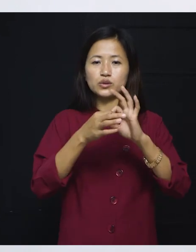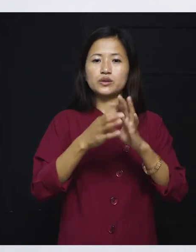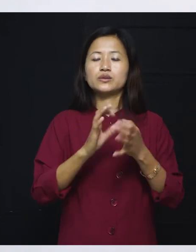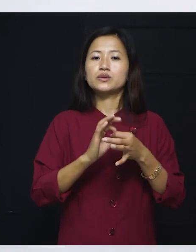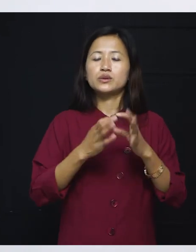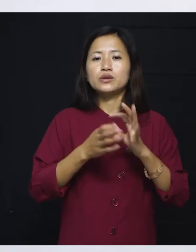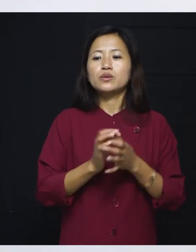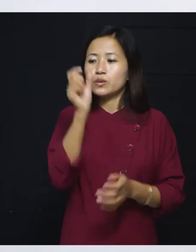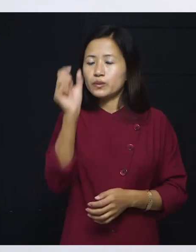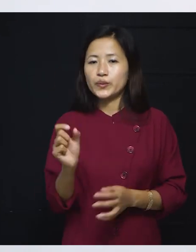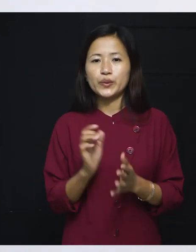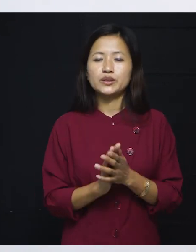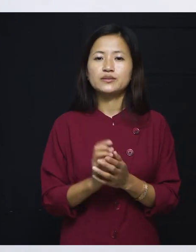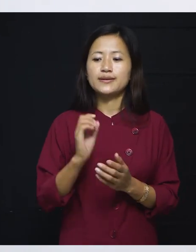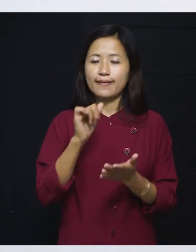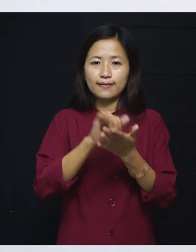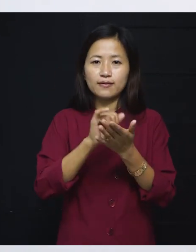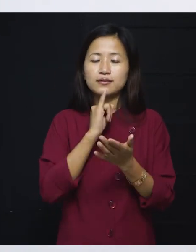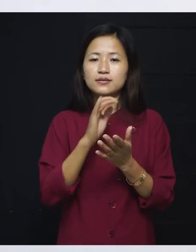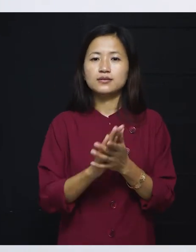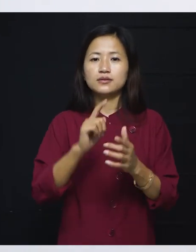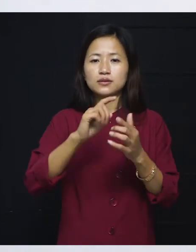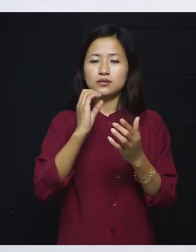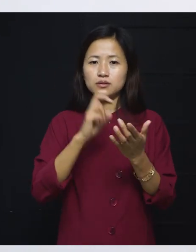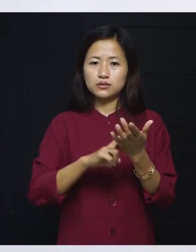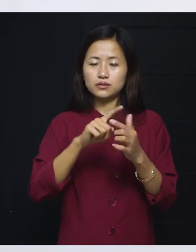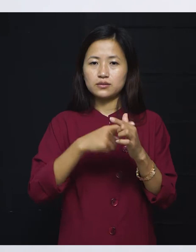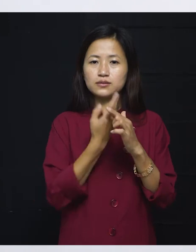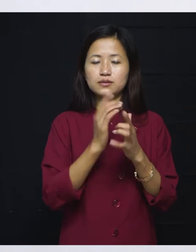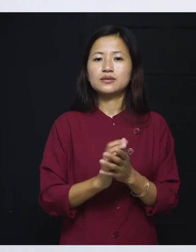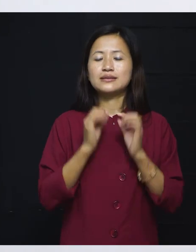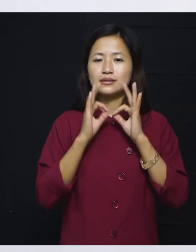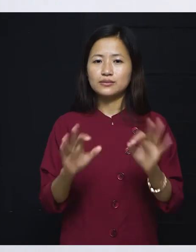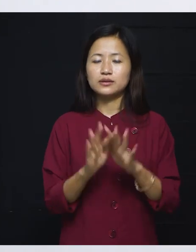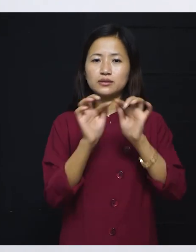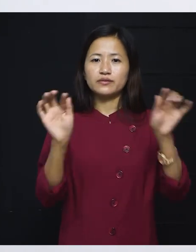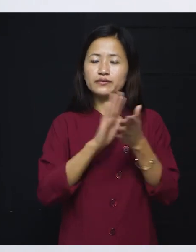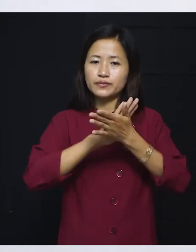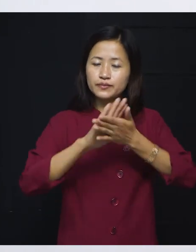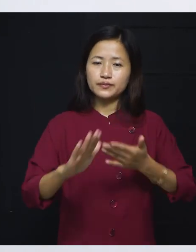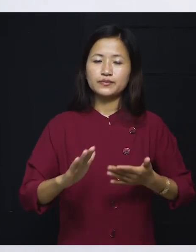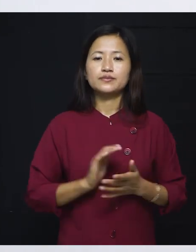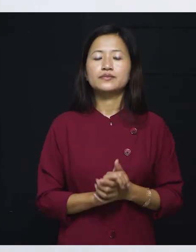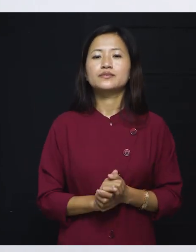right? So that is a conjunction. I'm sure you have learned simple sentence very clear. I'm going to